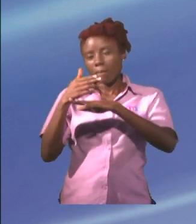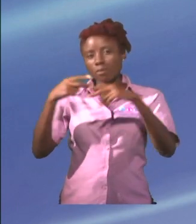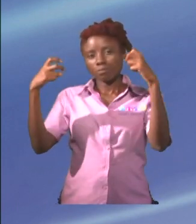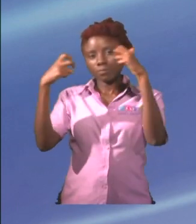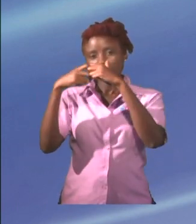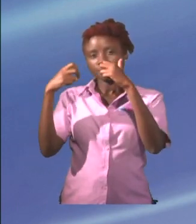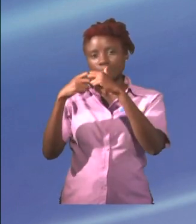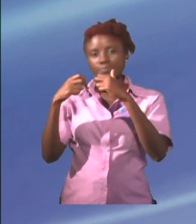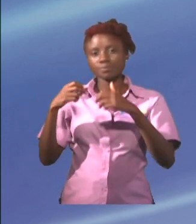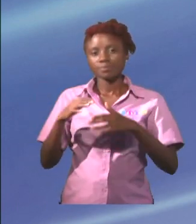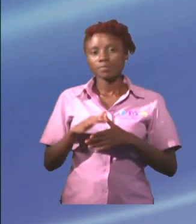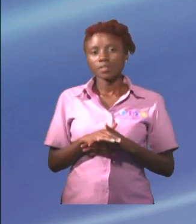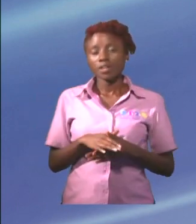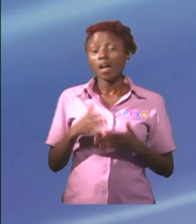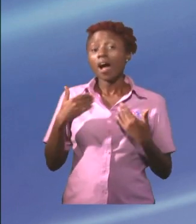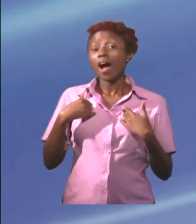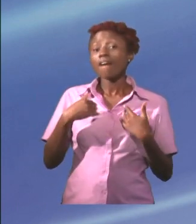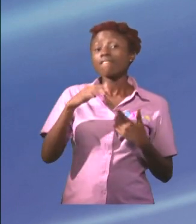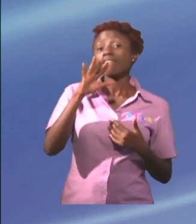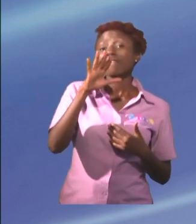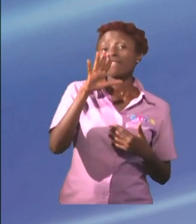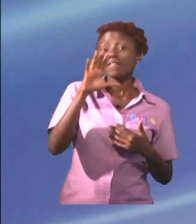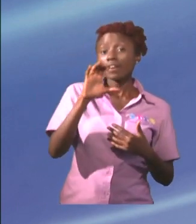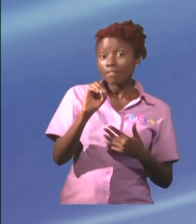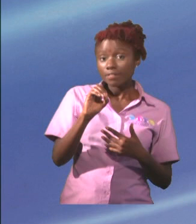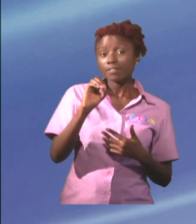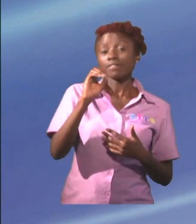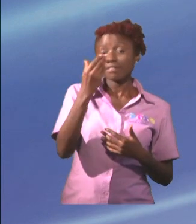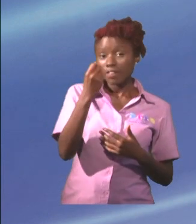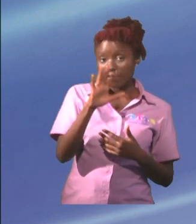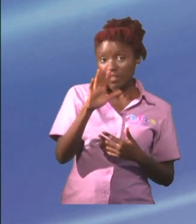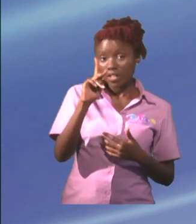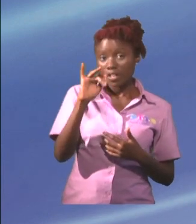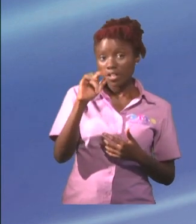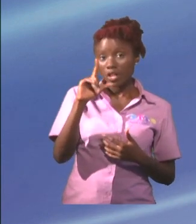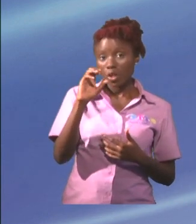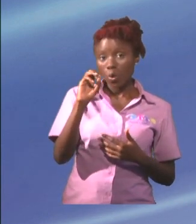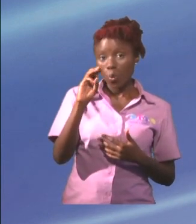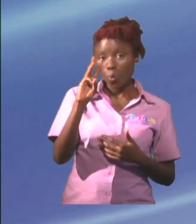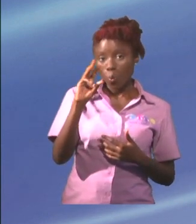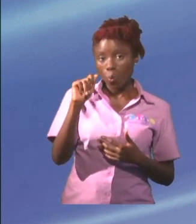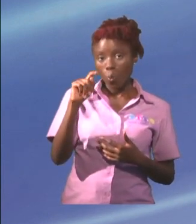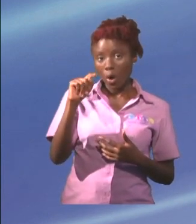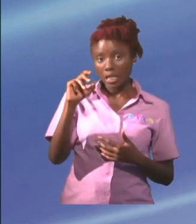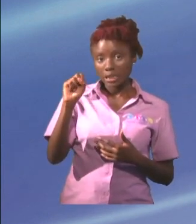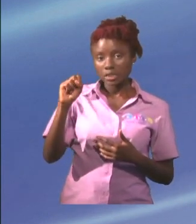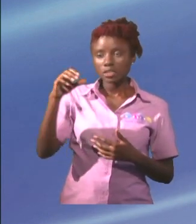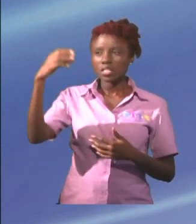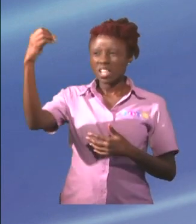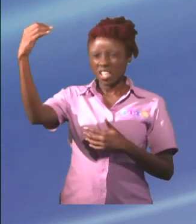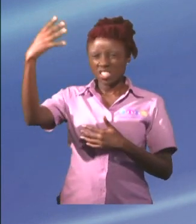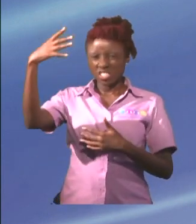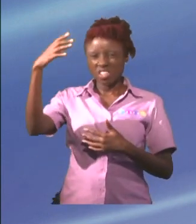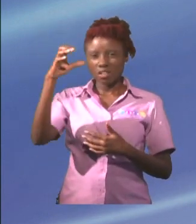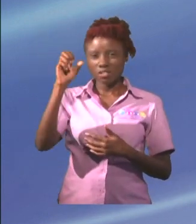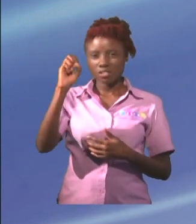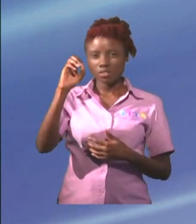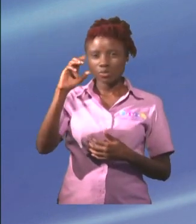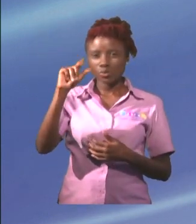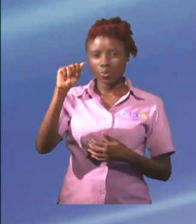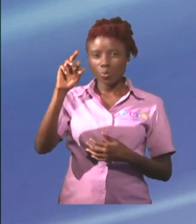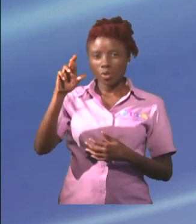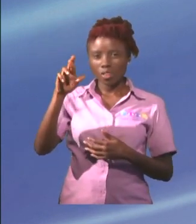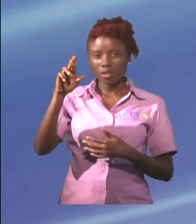of the installation of a 15 kilowatts solar PV system on the school's compound. On Friday, the Ministry of Public